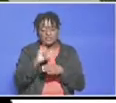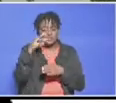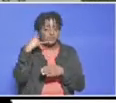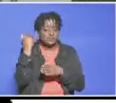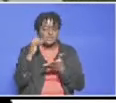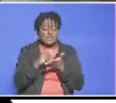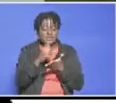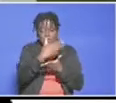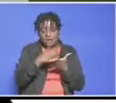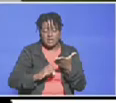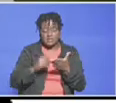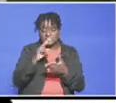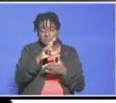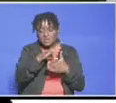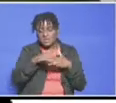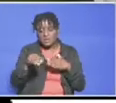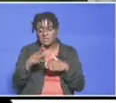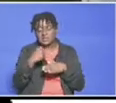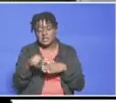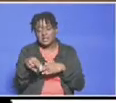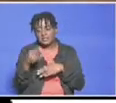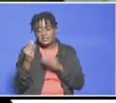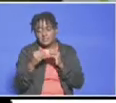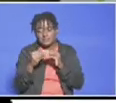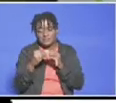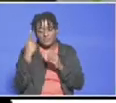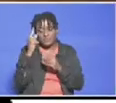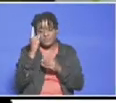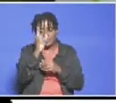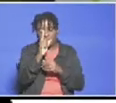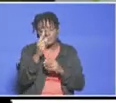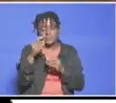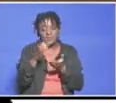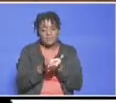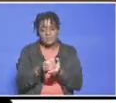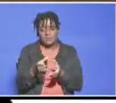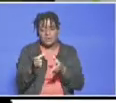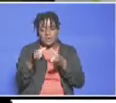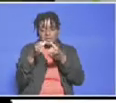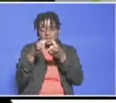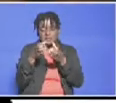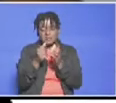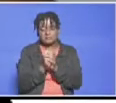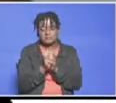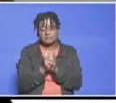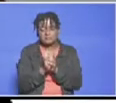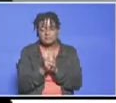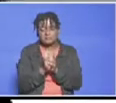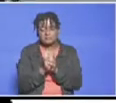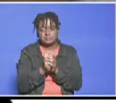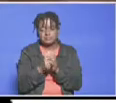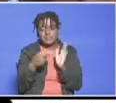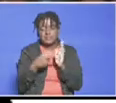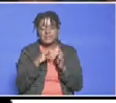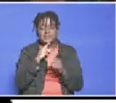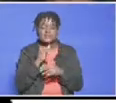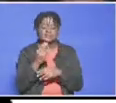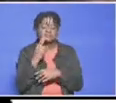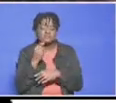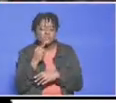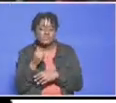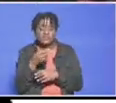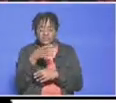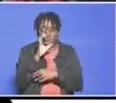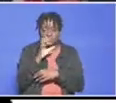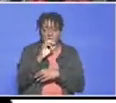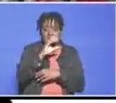bottle. She gave us a breakdown of some of the ingredients used to control a number of ailments. This is a diabetes juice.